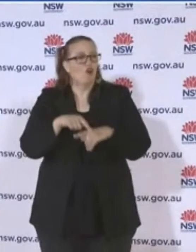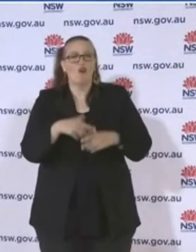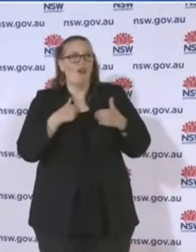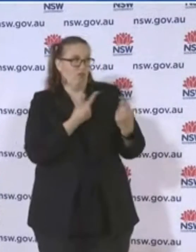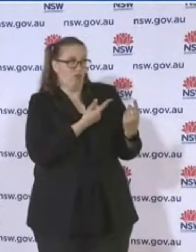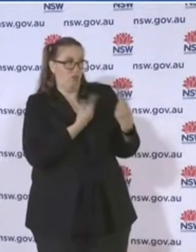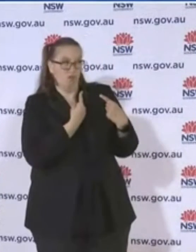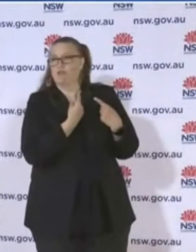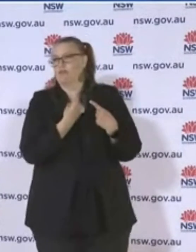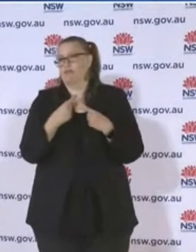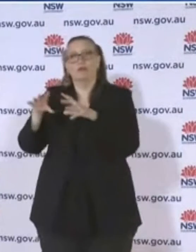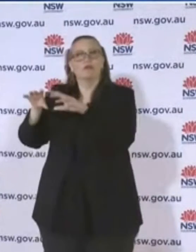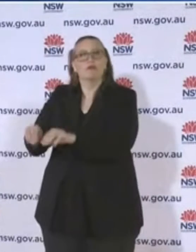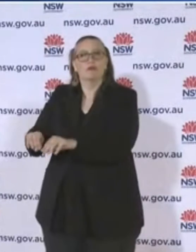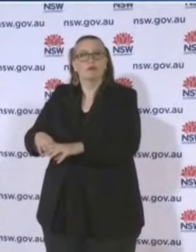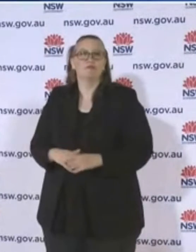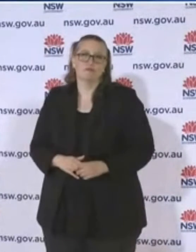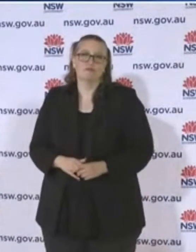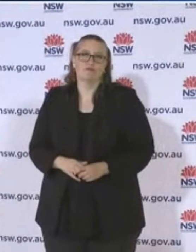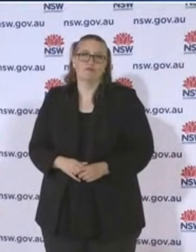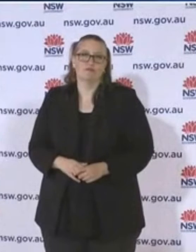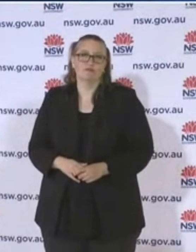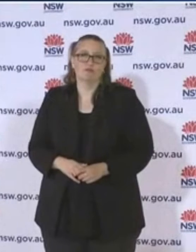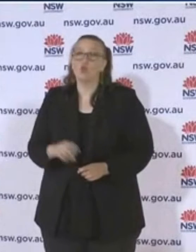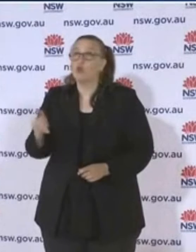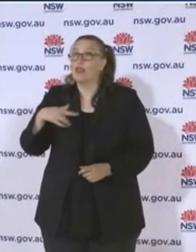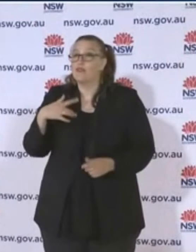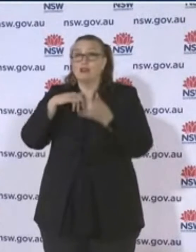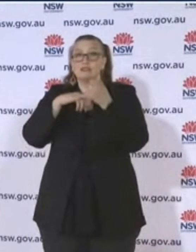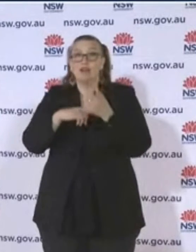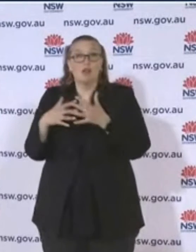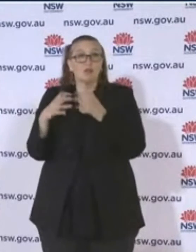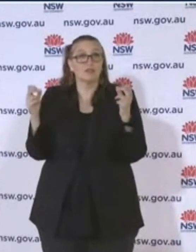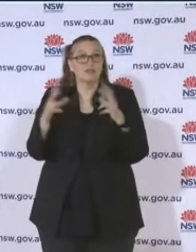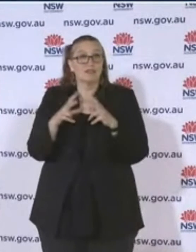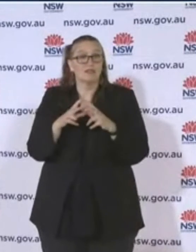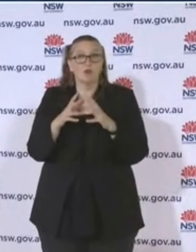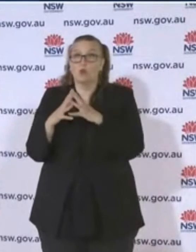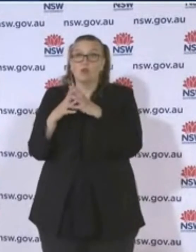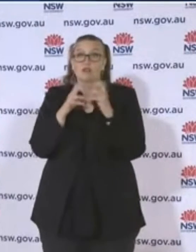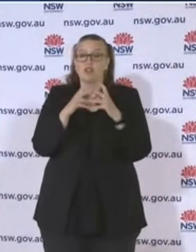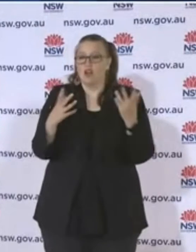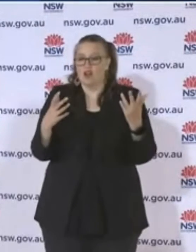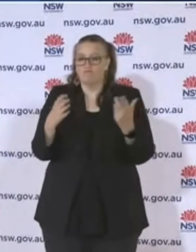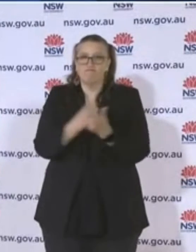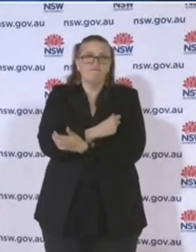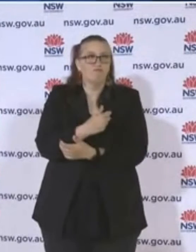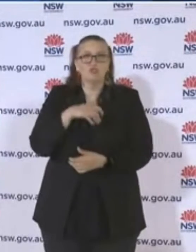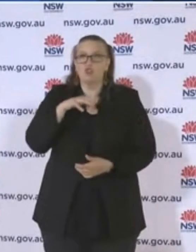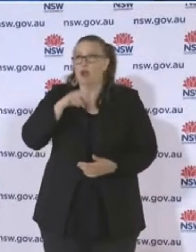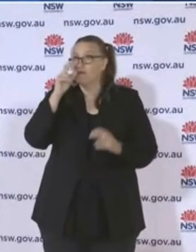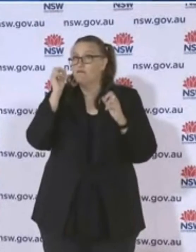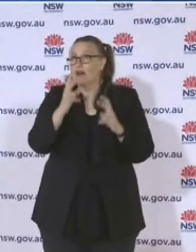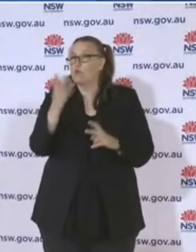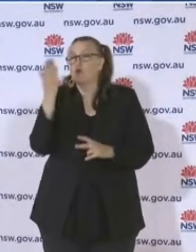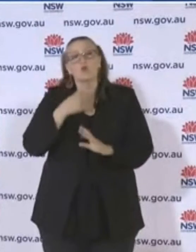Sydney feeling as though their child won't be able to go to school. Quite the contrary. We are always optimistic about what the opportunities are